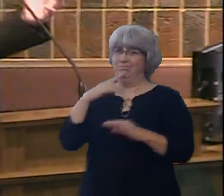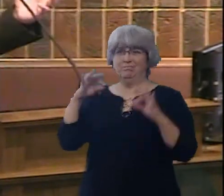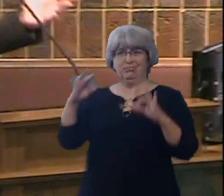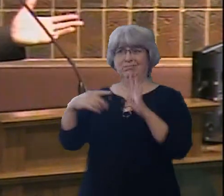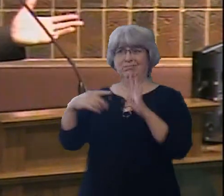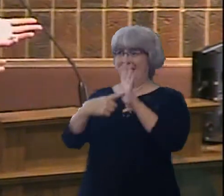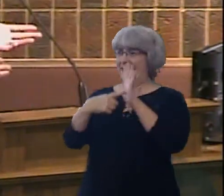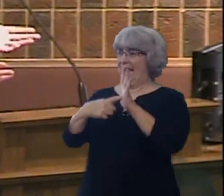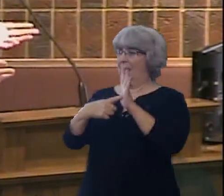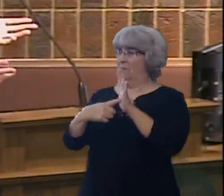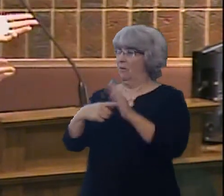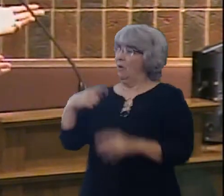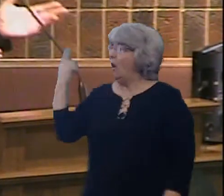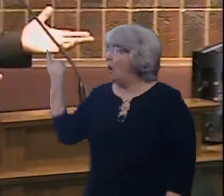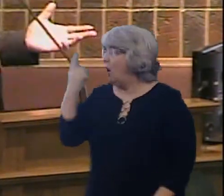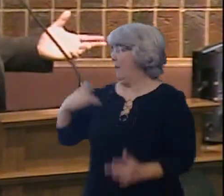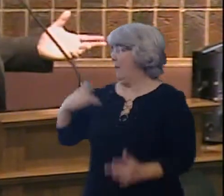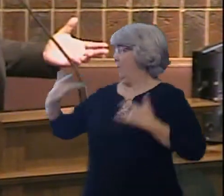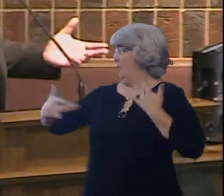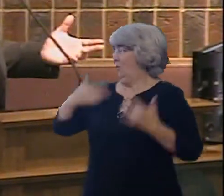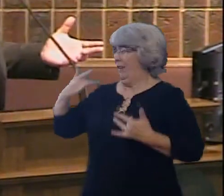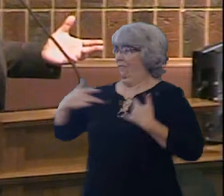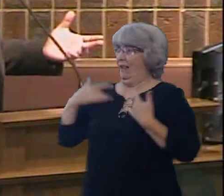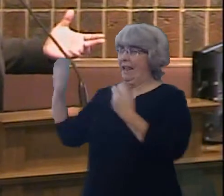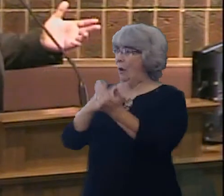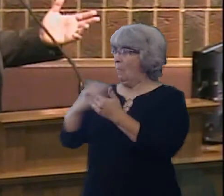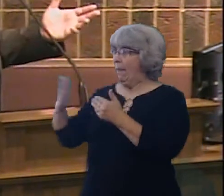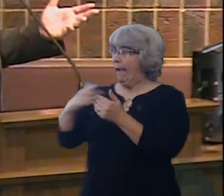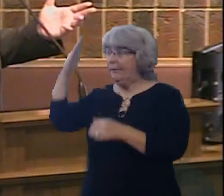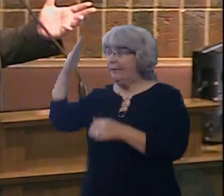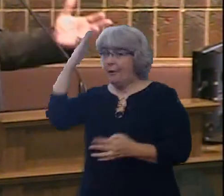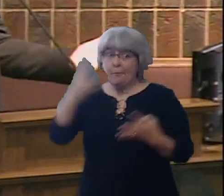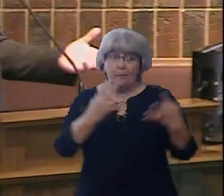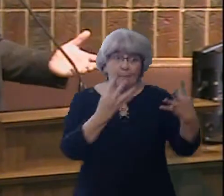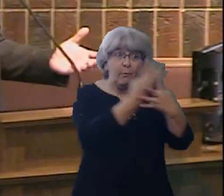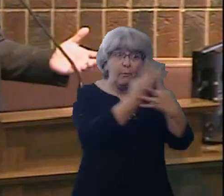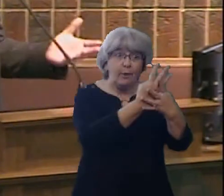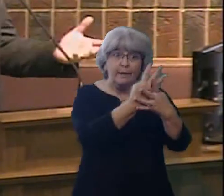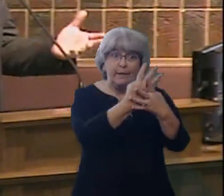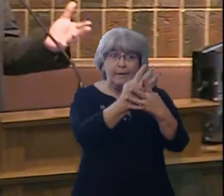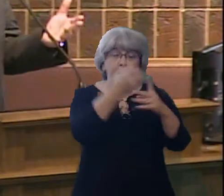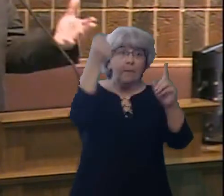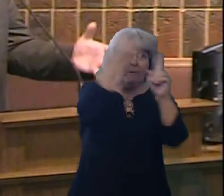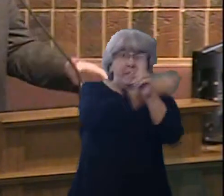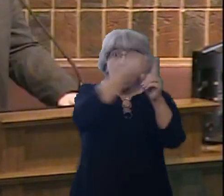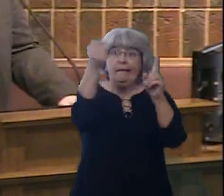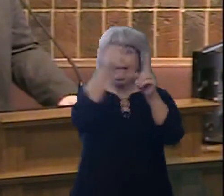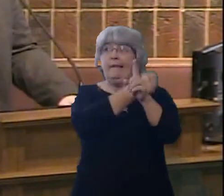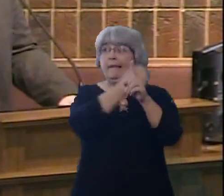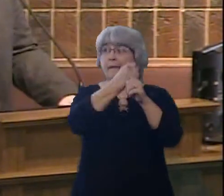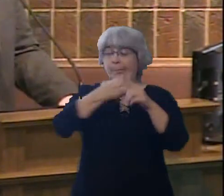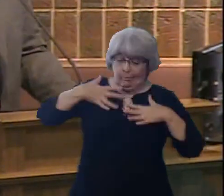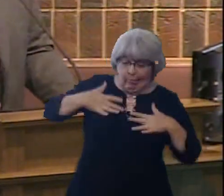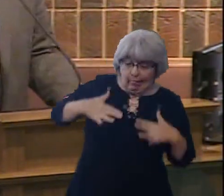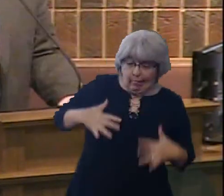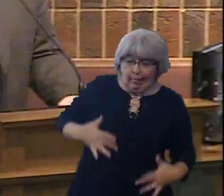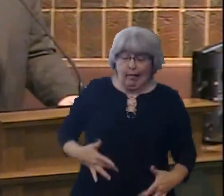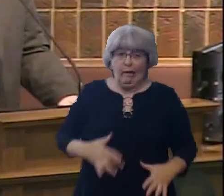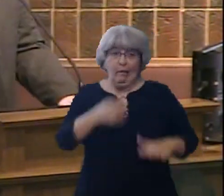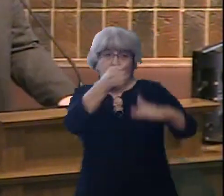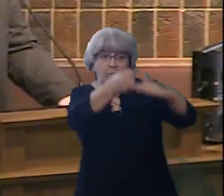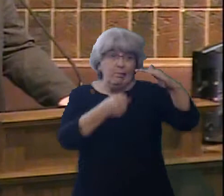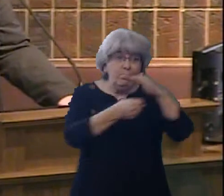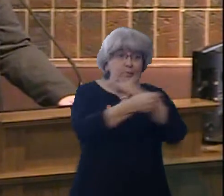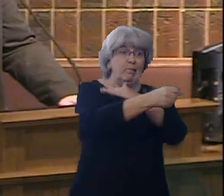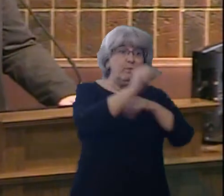was locked away in prison, and at midnight he was, after having been beaten and bloodied and locked into an inner cell,